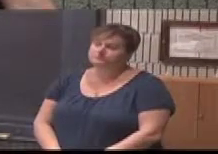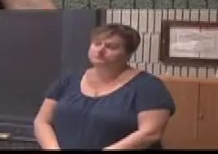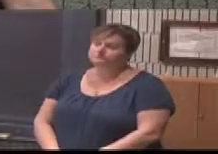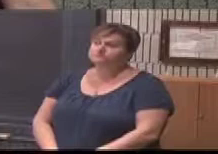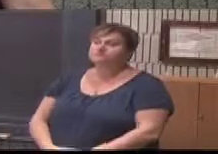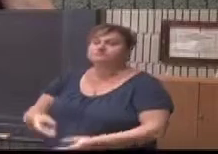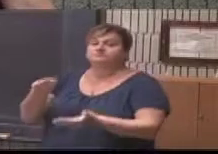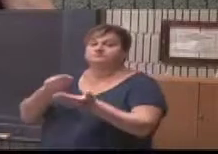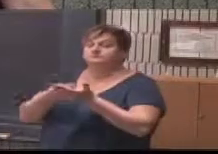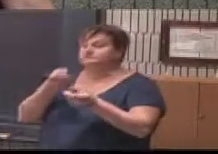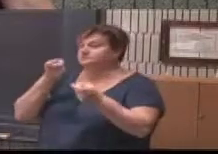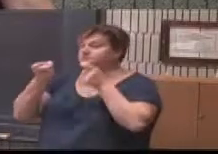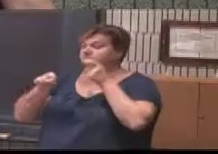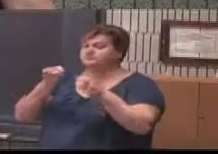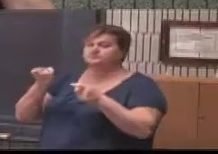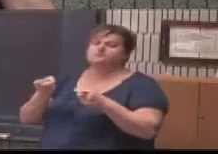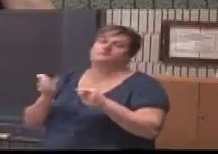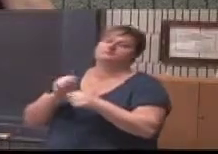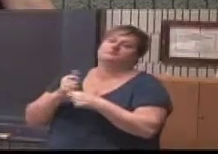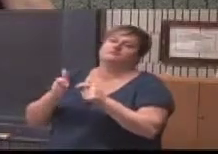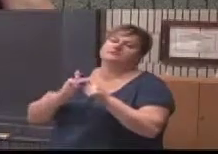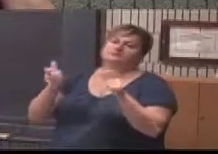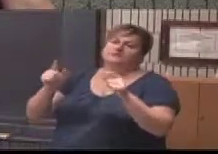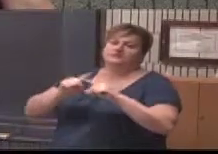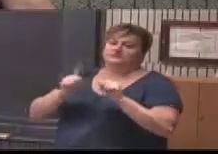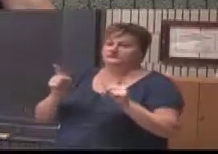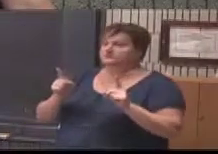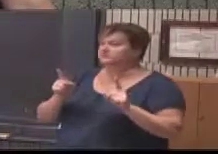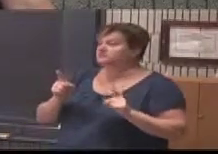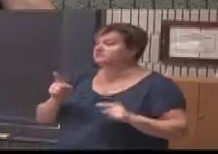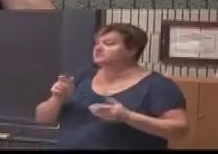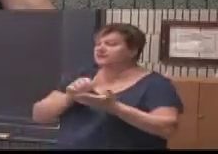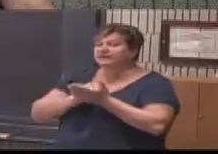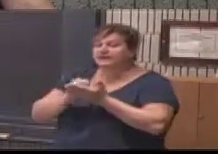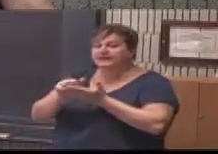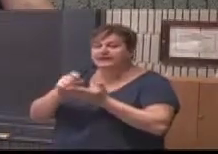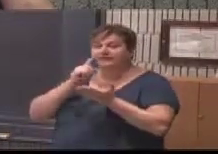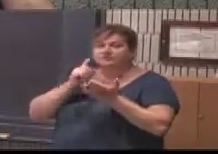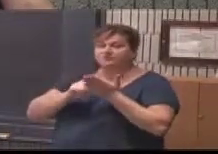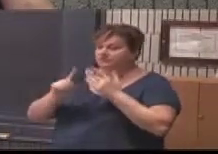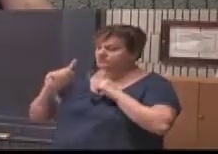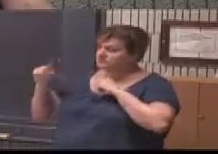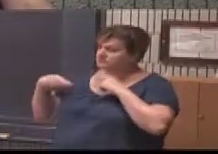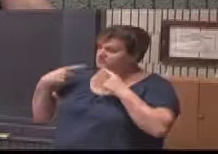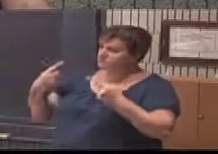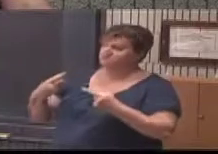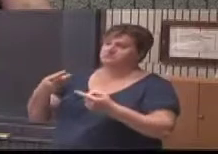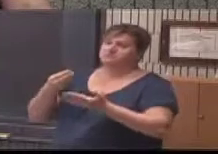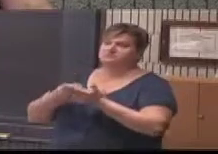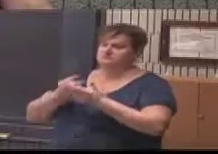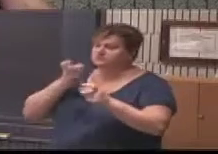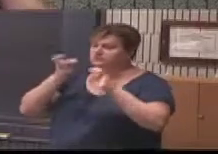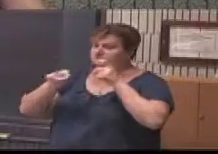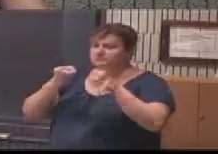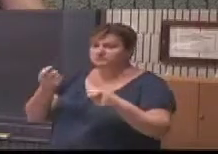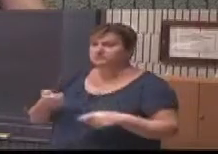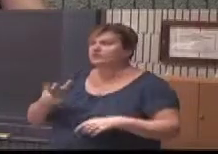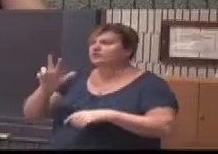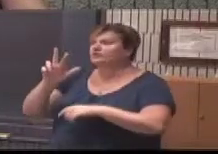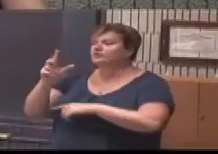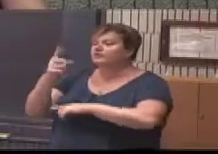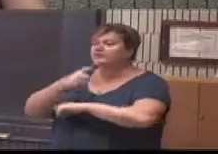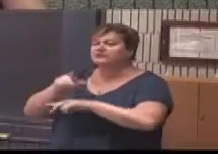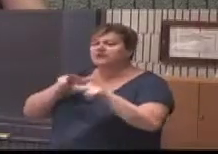donations make a big difference. You think about what donations have done for cancer research over the years, the things like the three-day